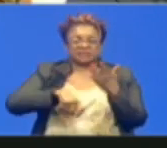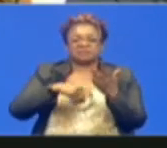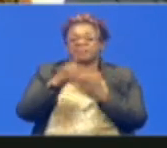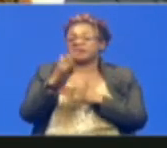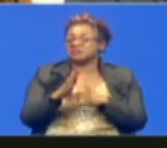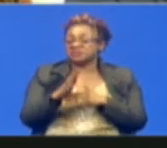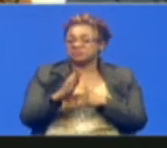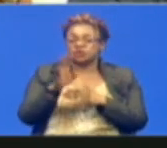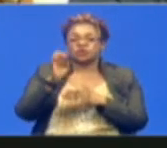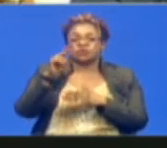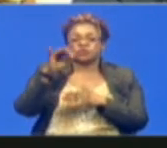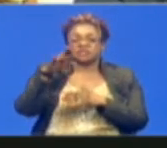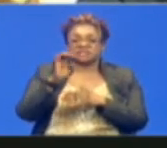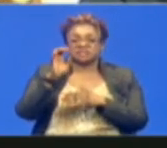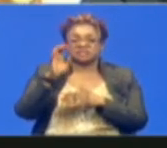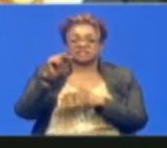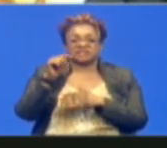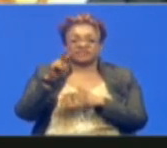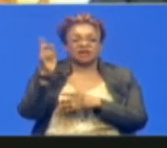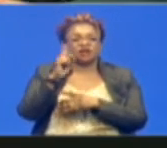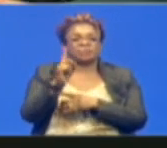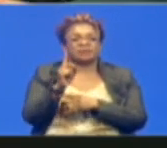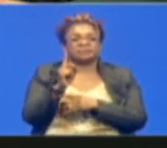Omolo, NTV, Nairobi.